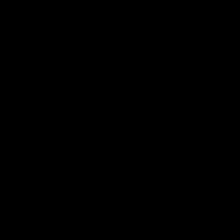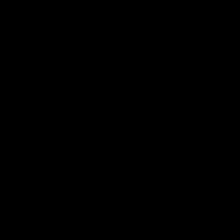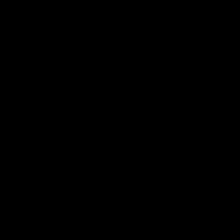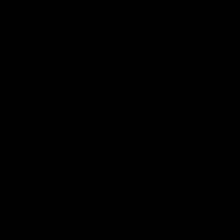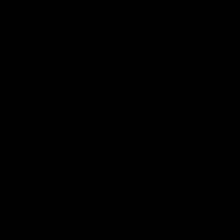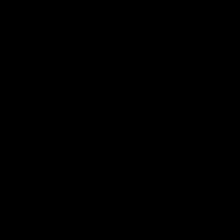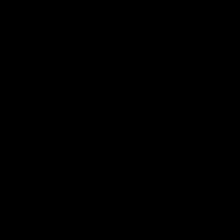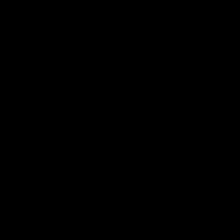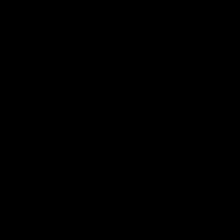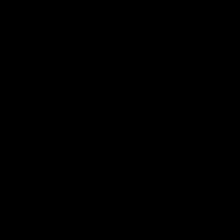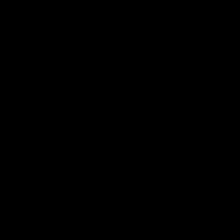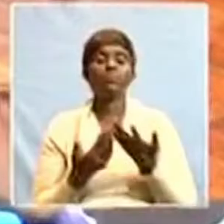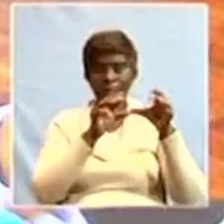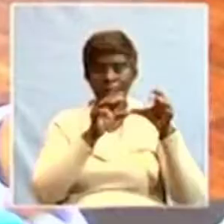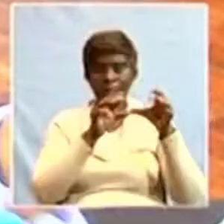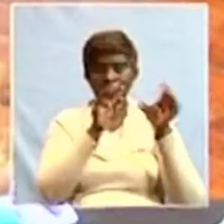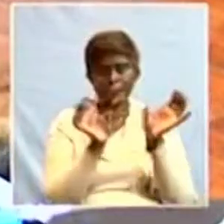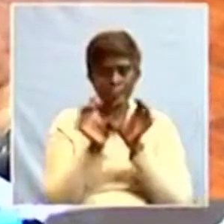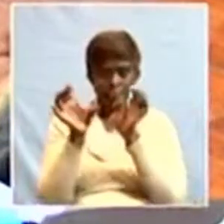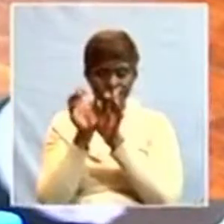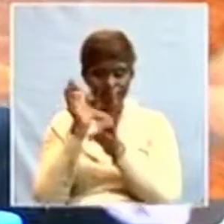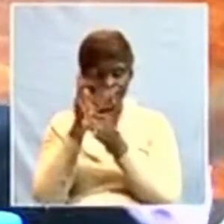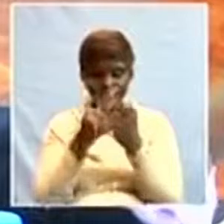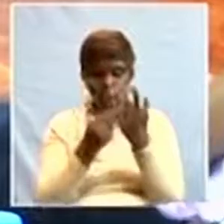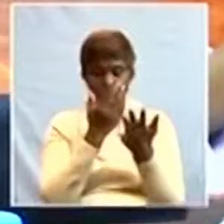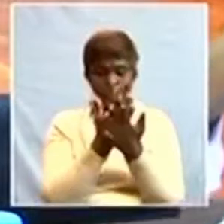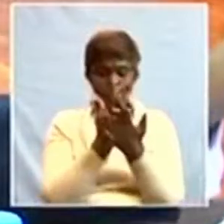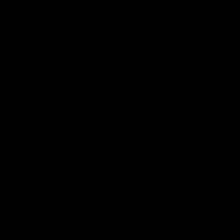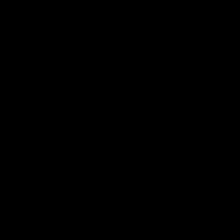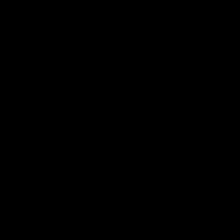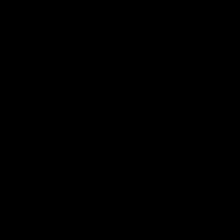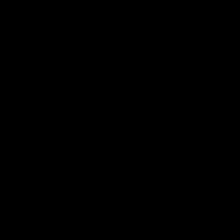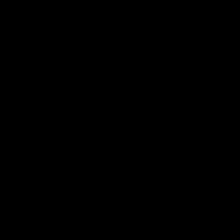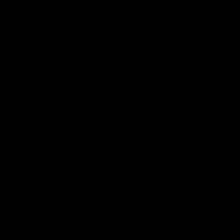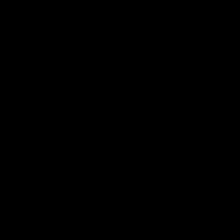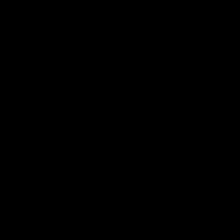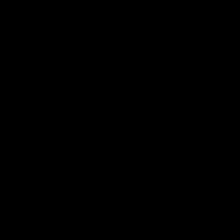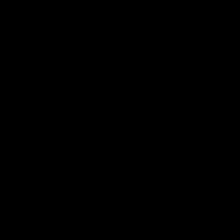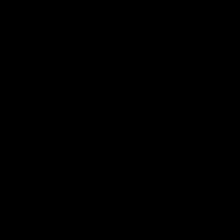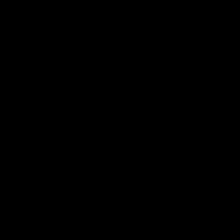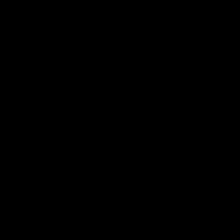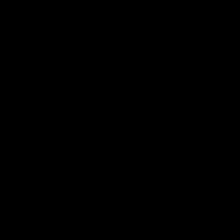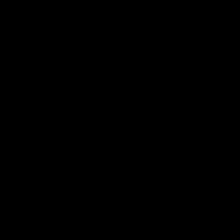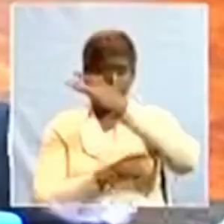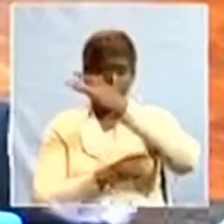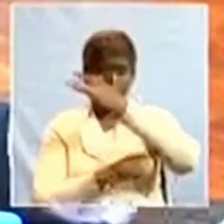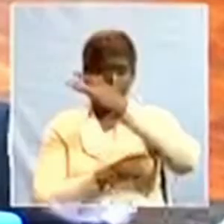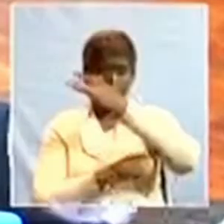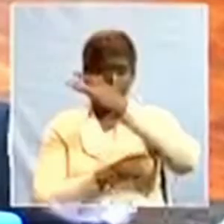to, even constituencies, someone who bid for the bridge for 200, council 3